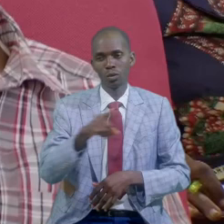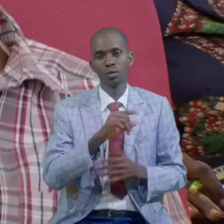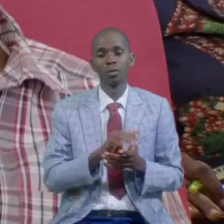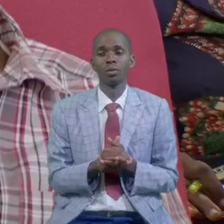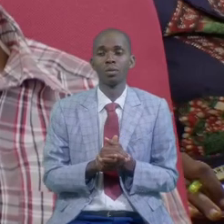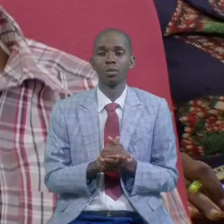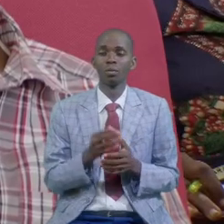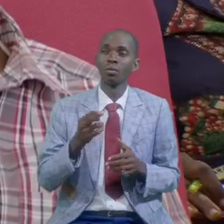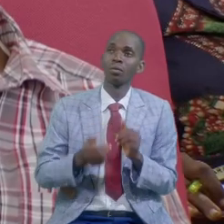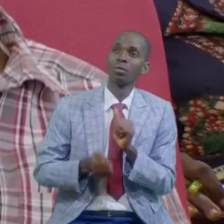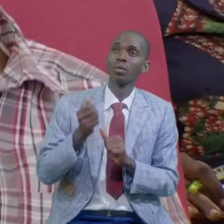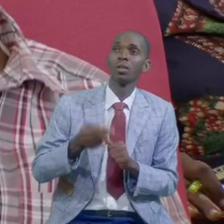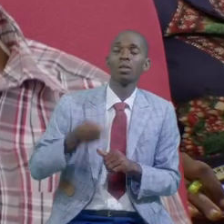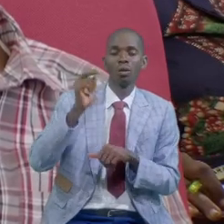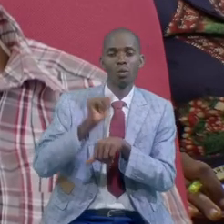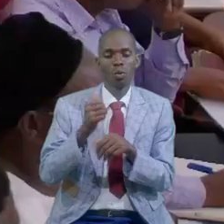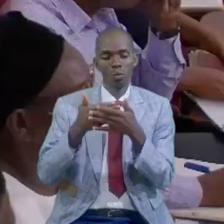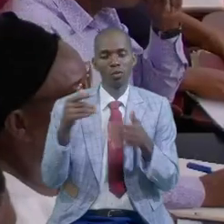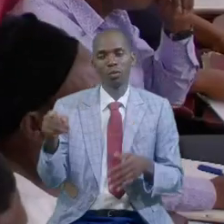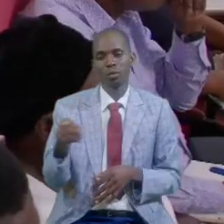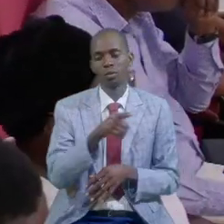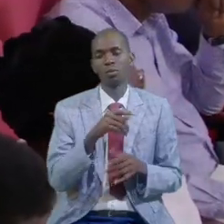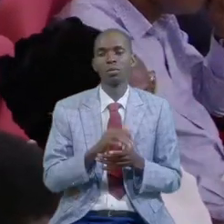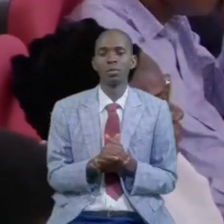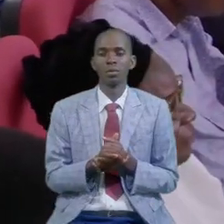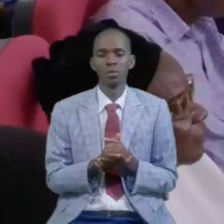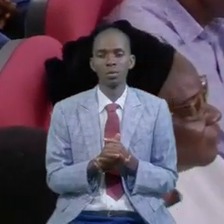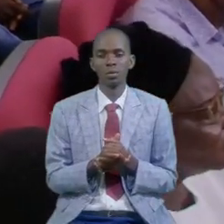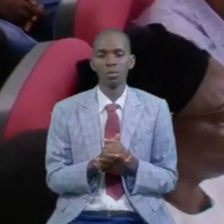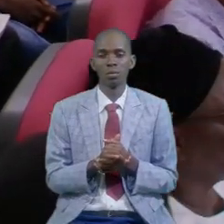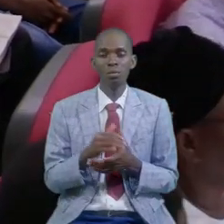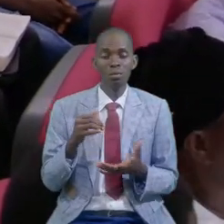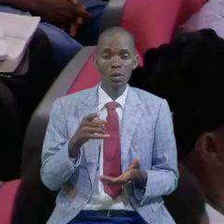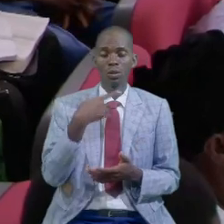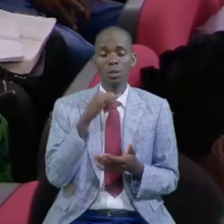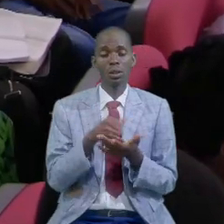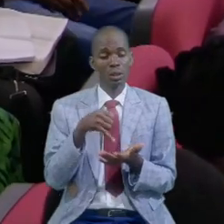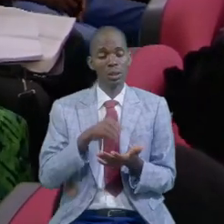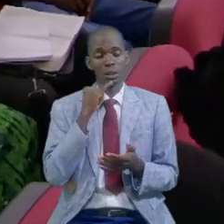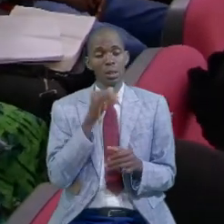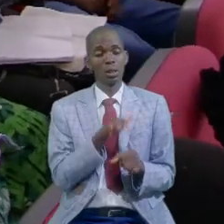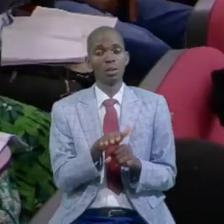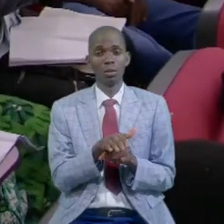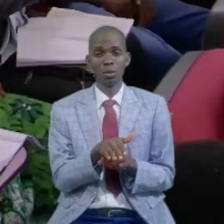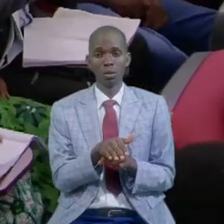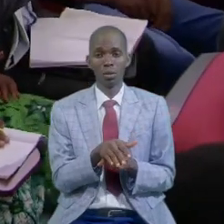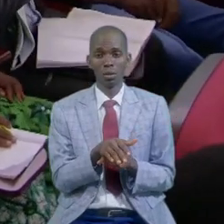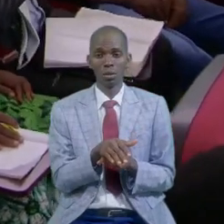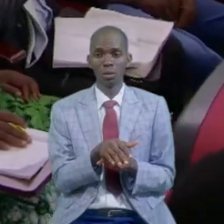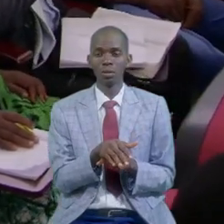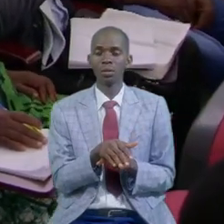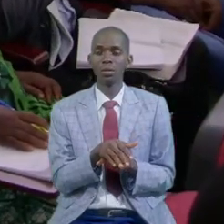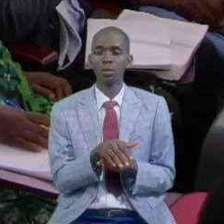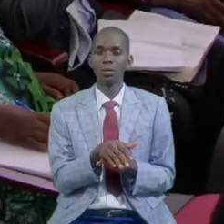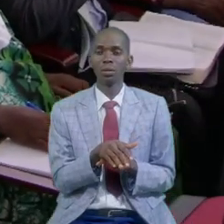Higher task ahead of you. It is enough. He said,